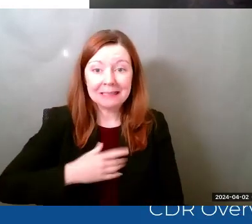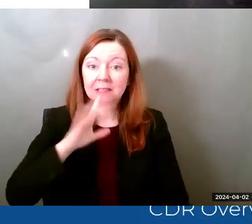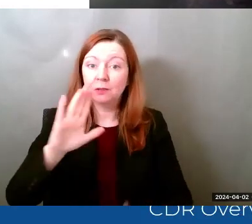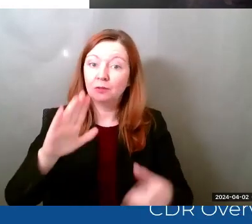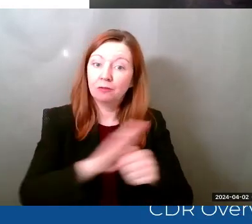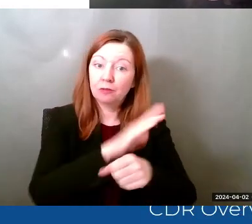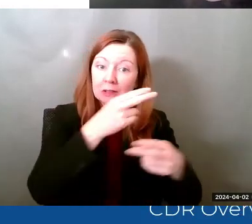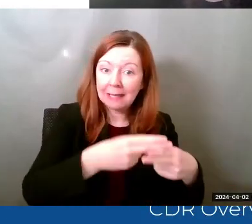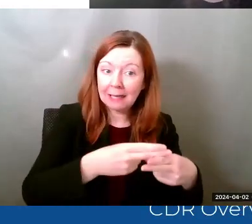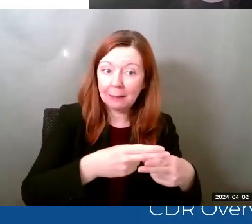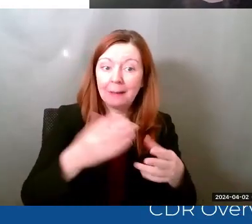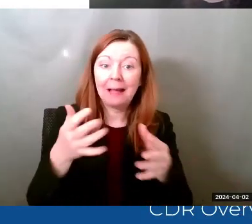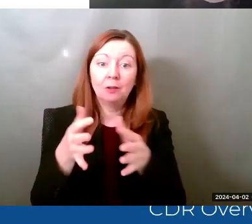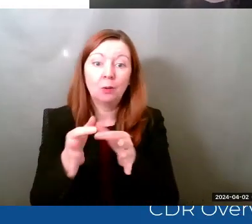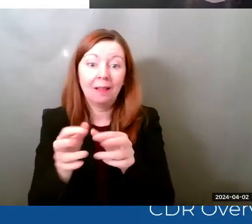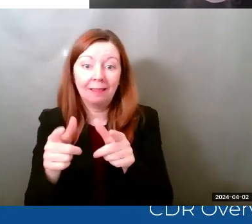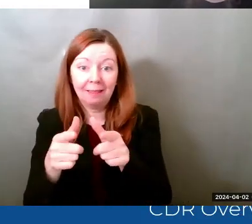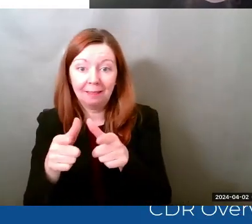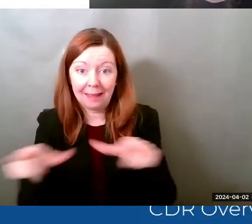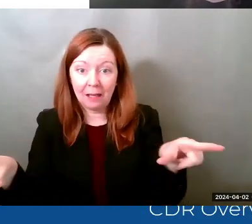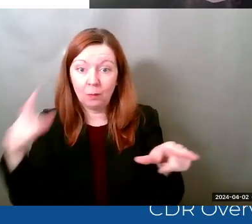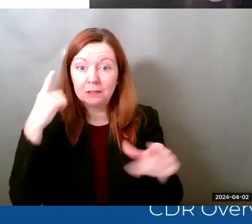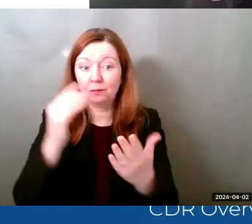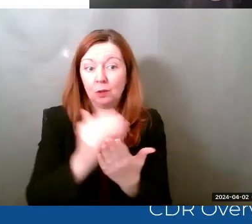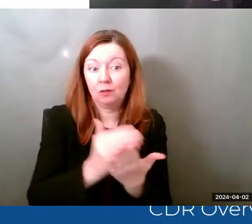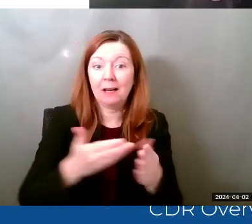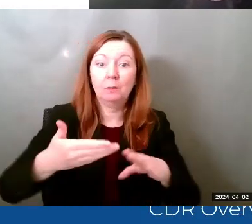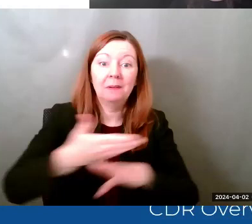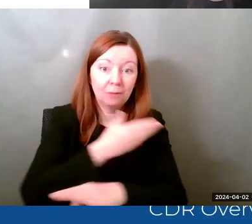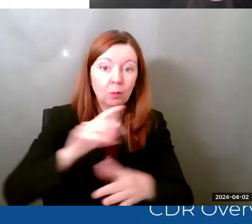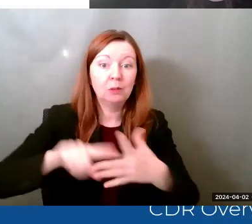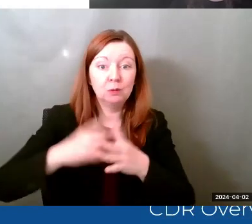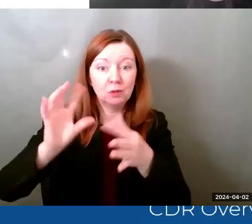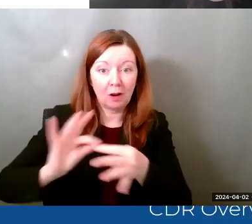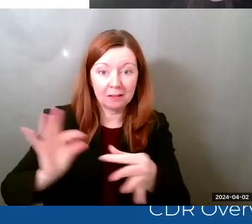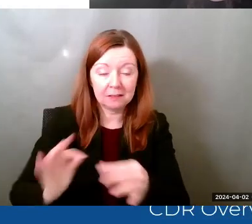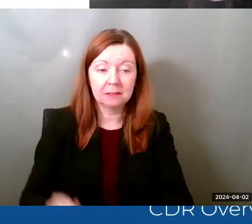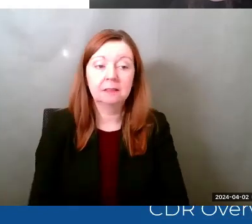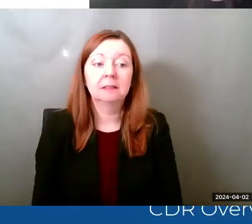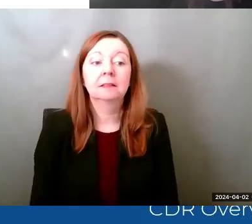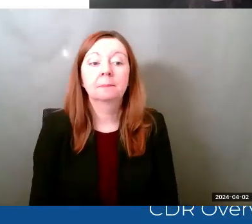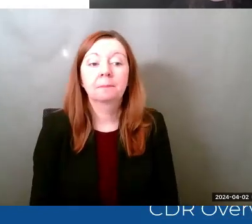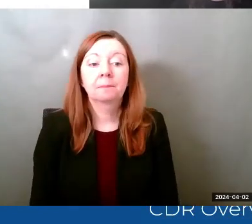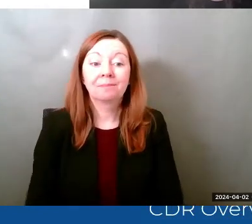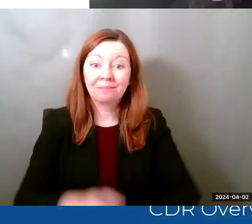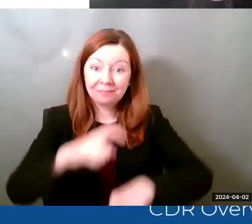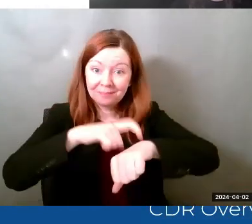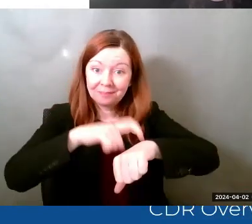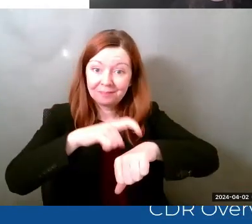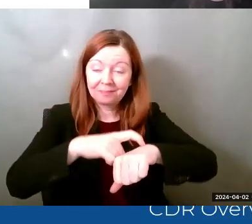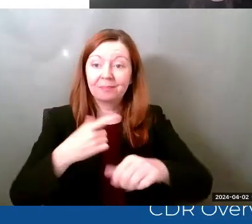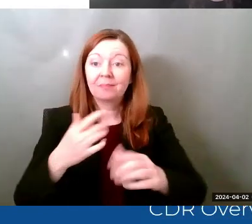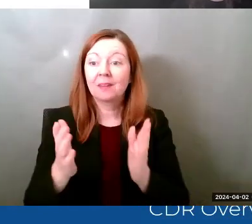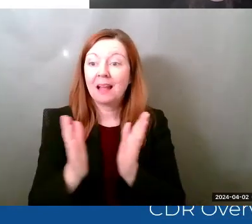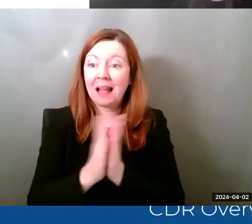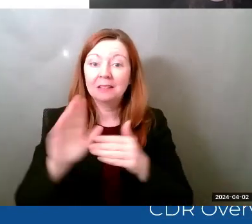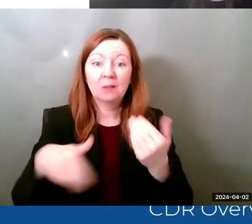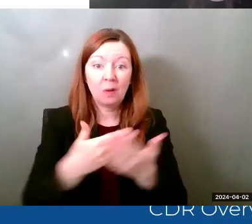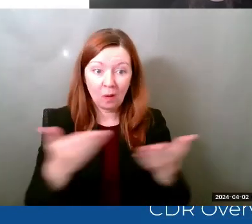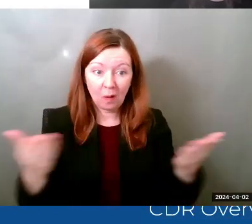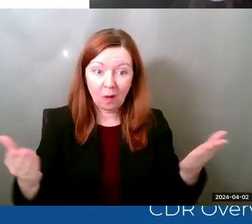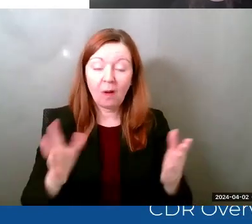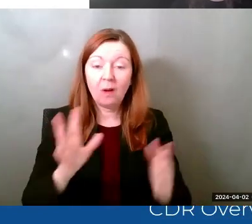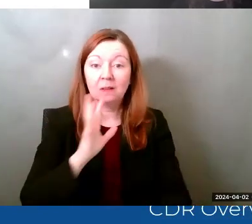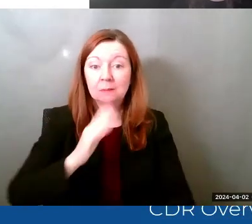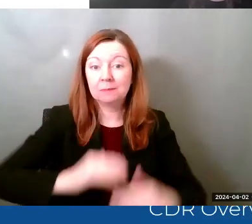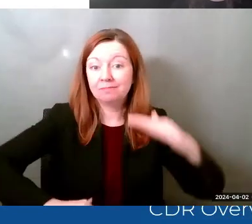language for the record before making their comment. In the interest of time, we are asking all participants to